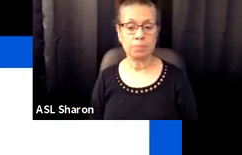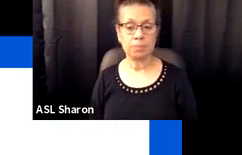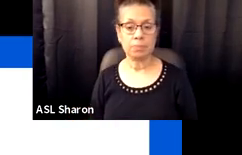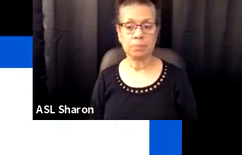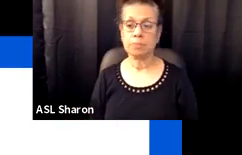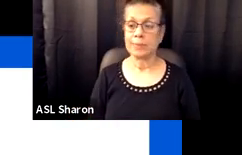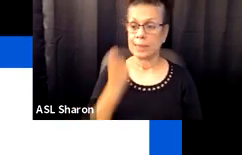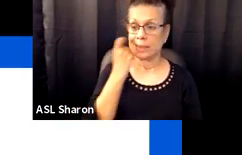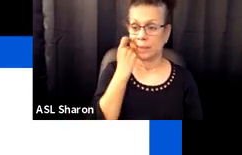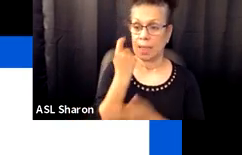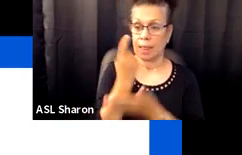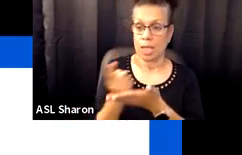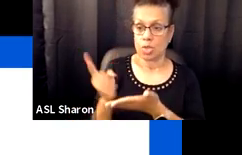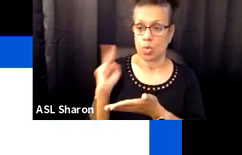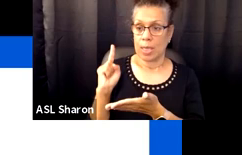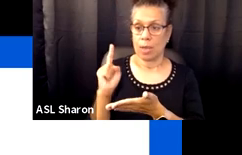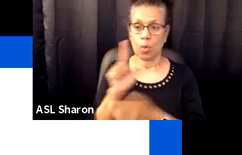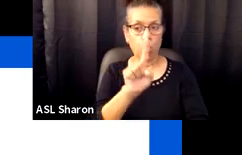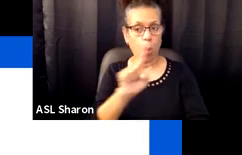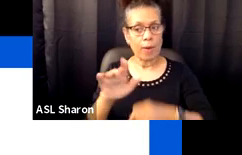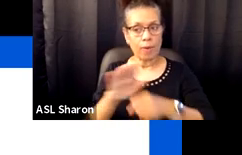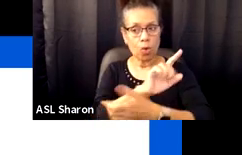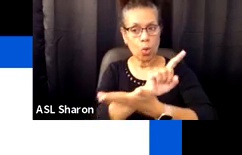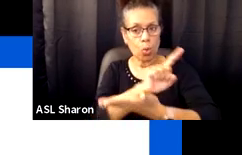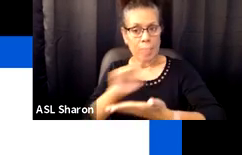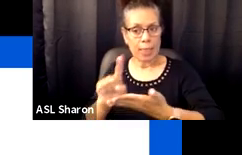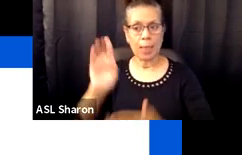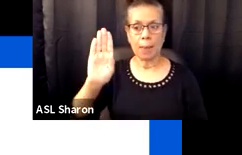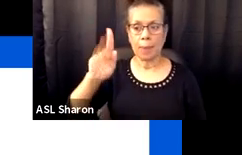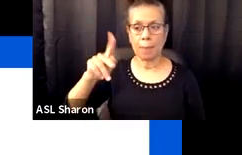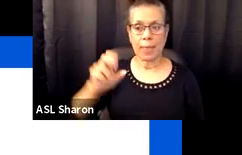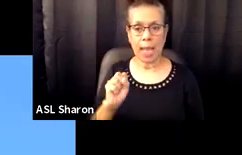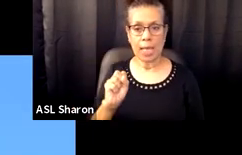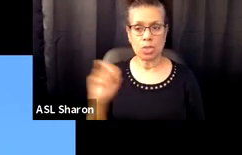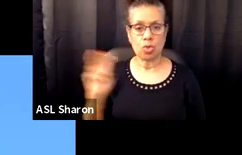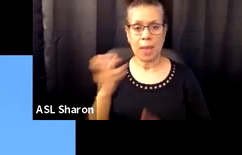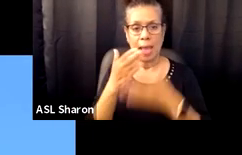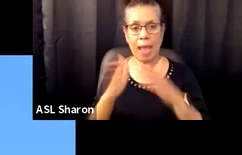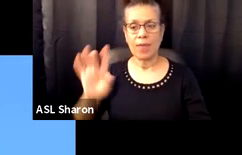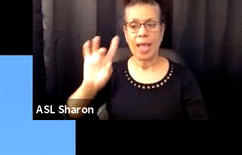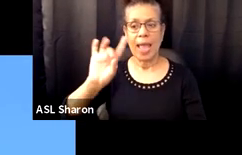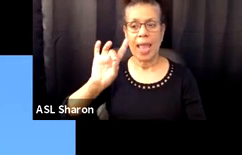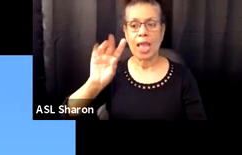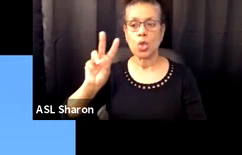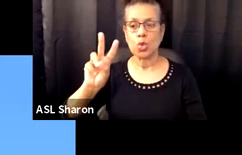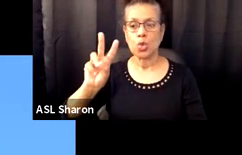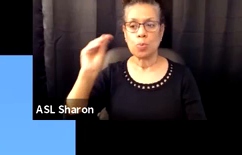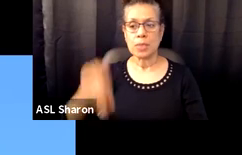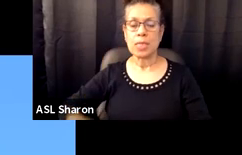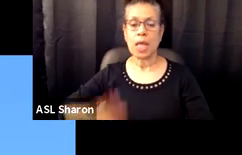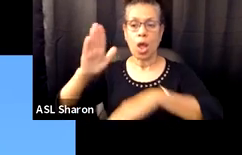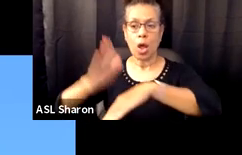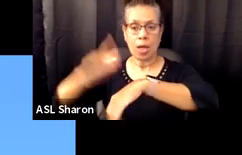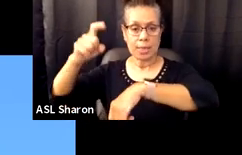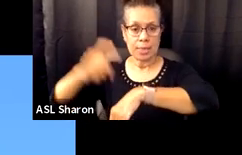last week during the full week of the school year bps transportation averaged 82 on time performance